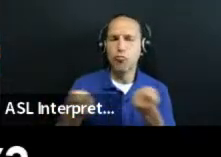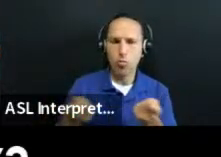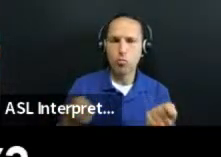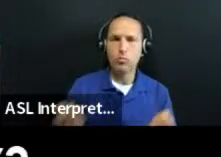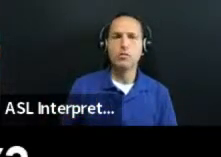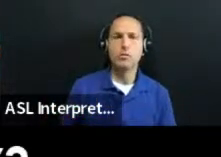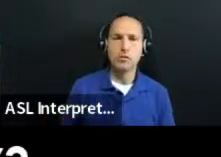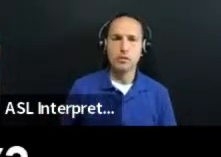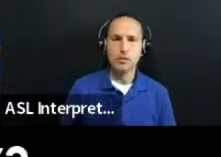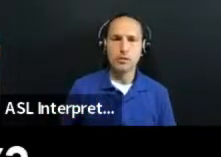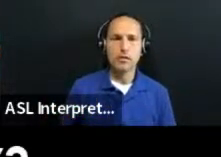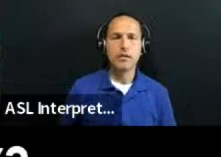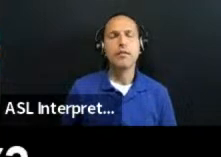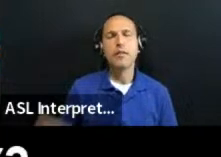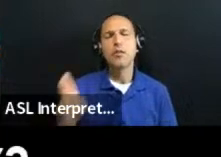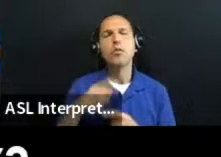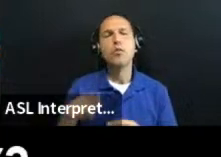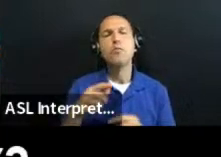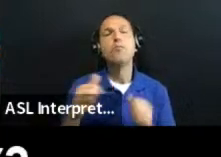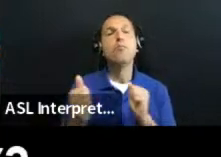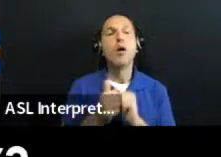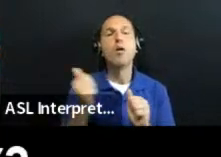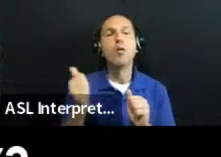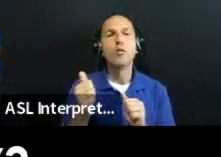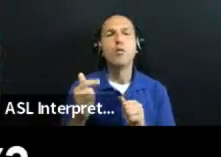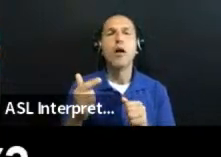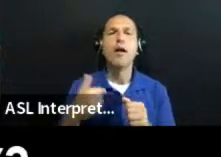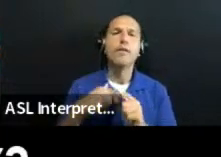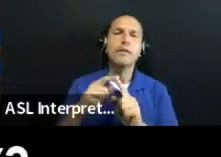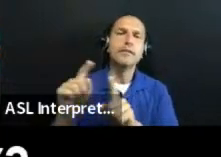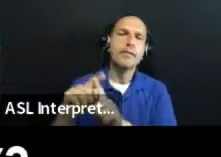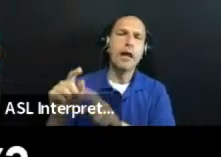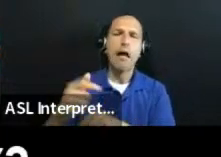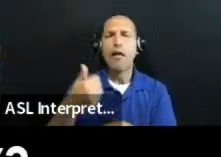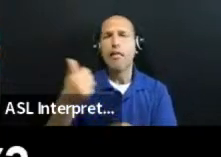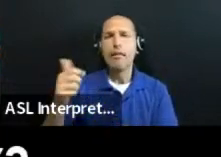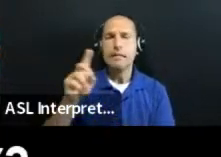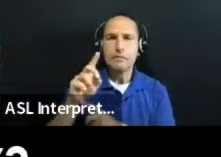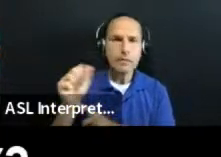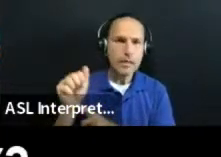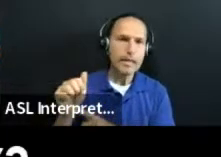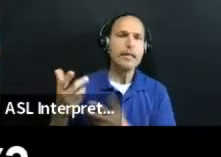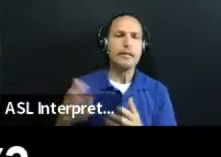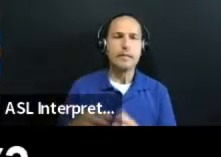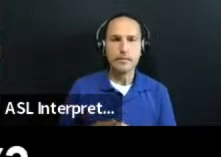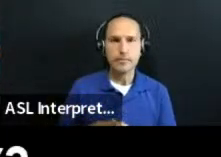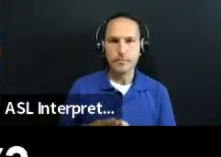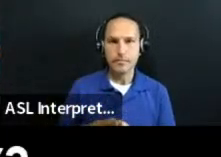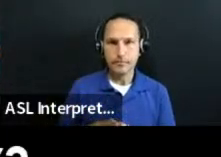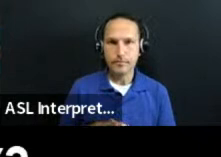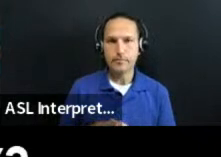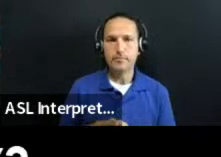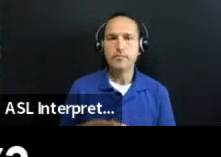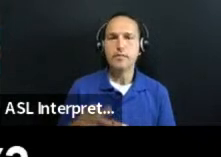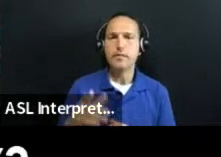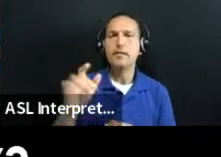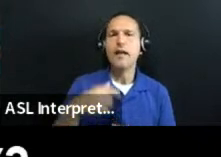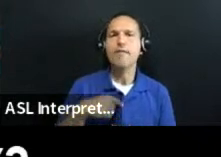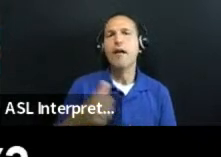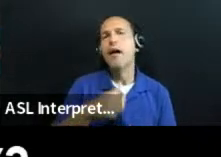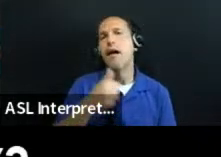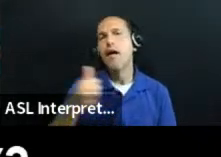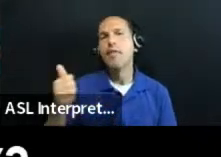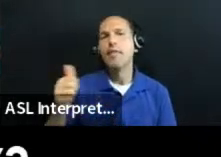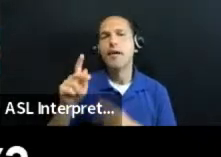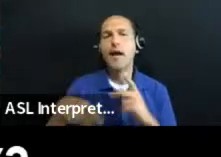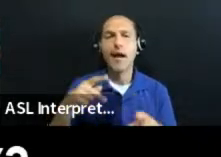Those are generally used by folks with motor function disabilities, right? In order to just have alternative